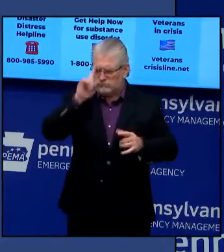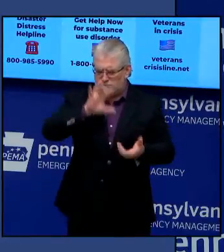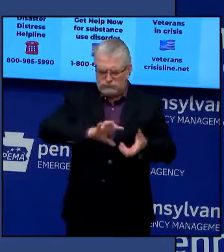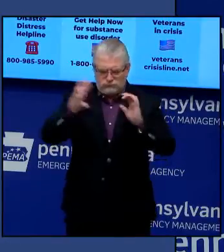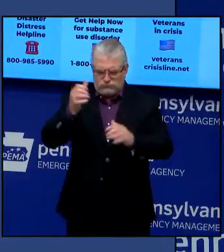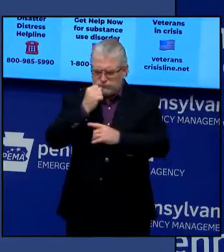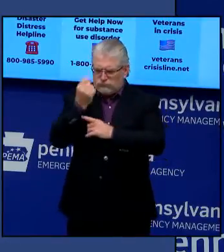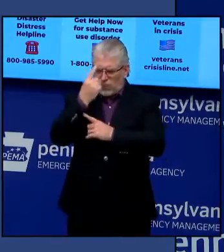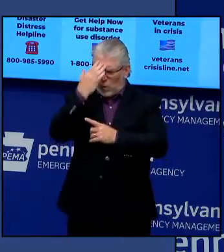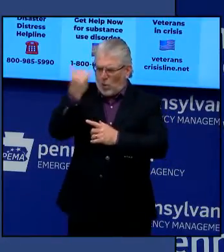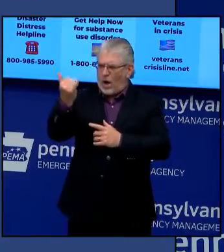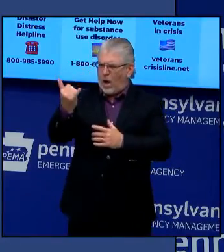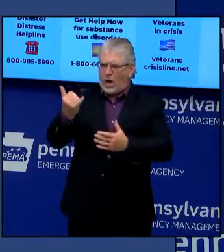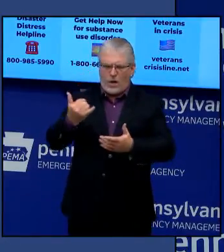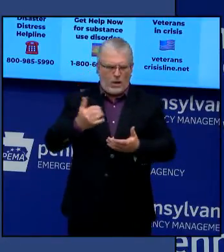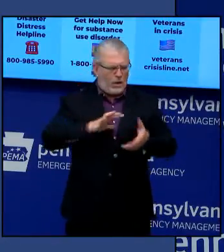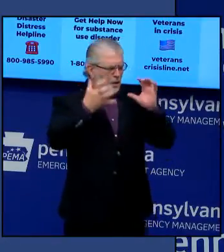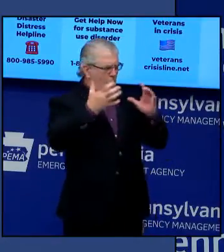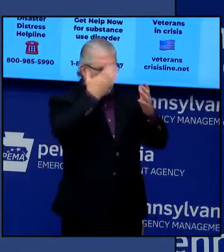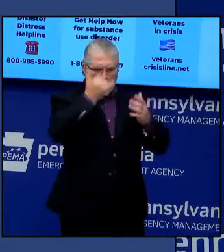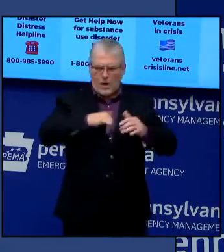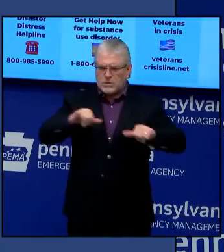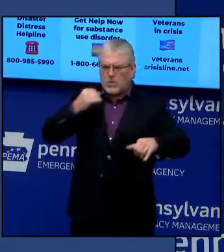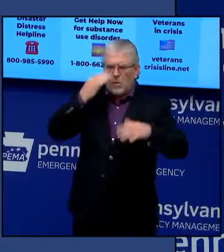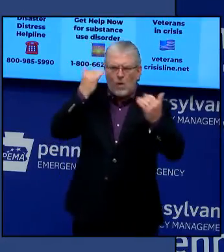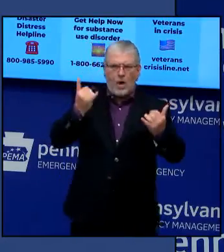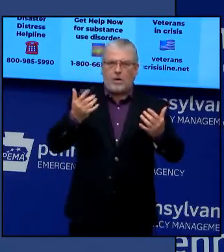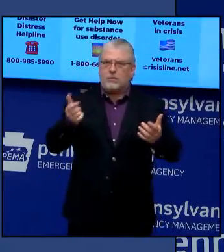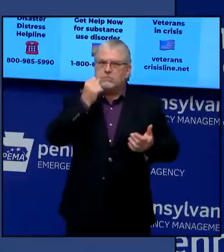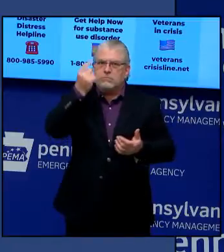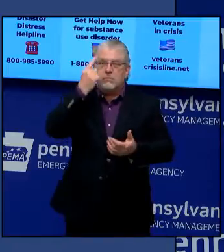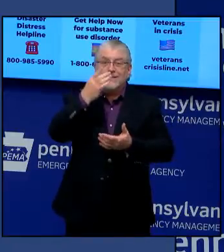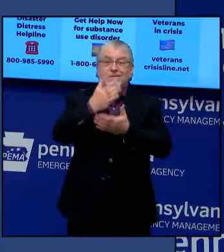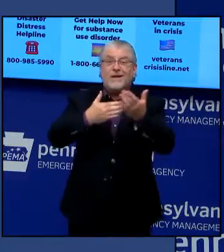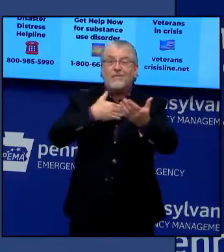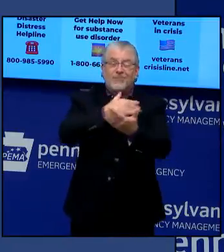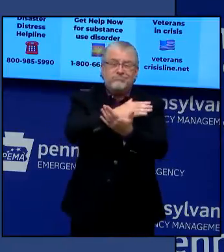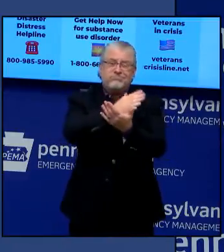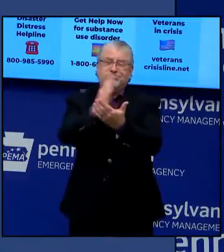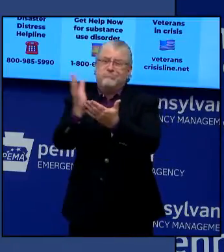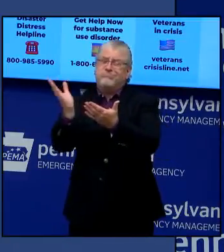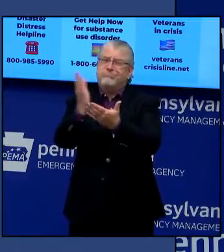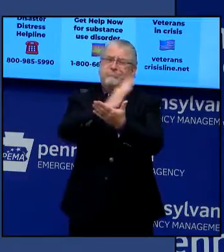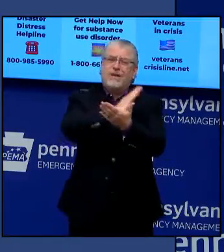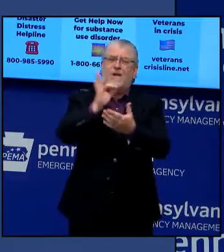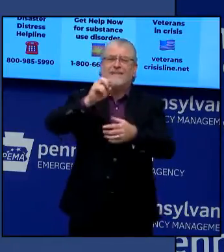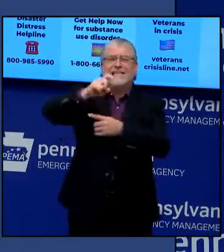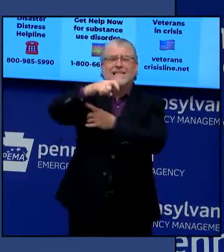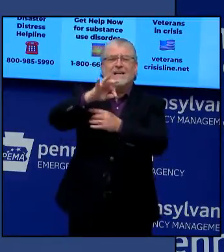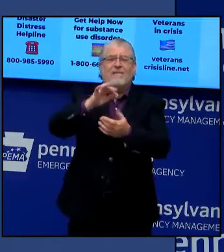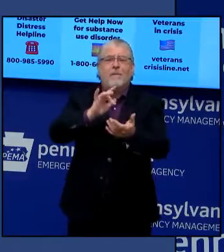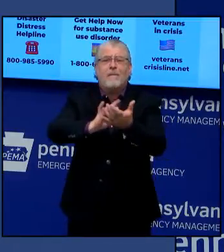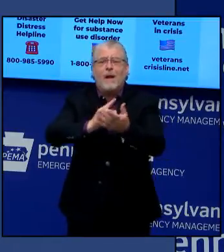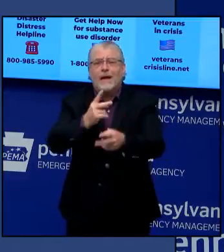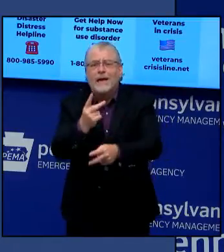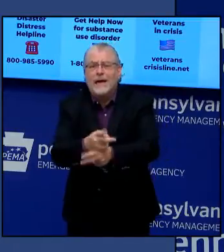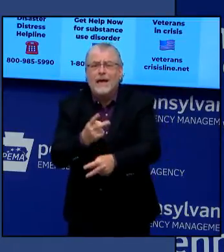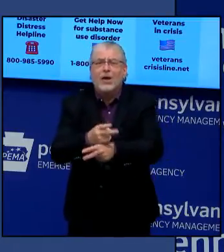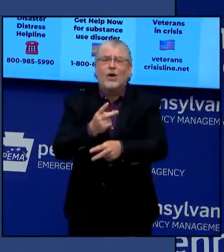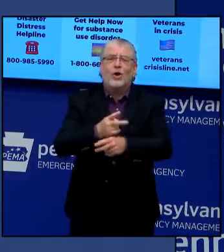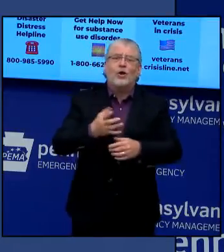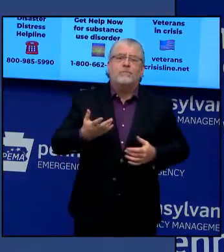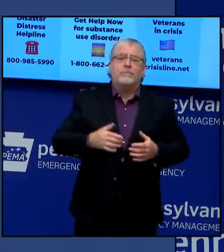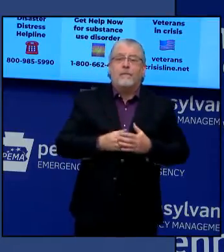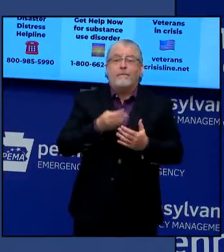including intense medical care, to help them with managing finances and shopping for food. Some require